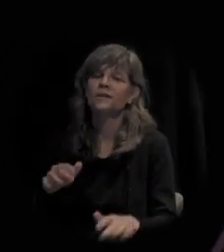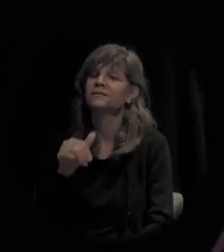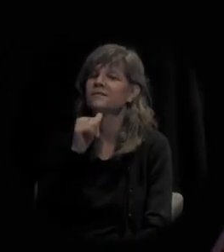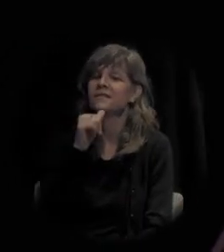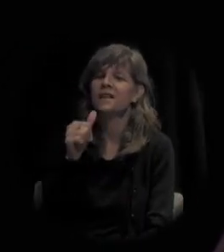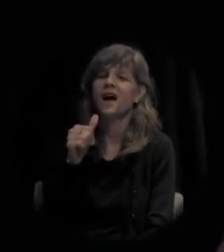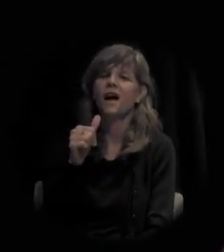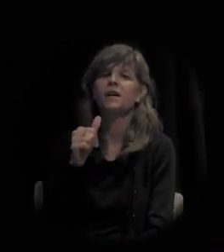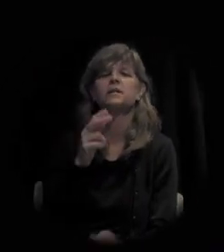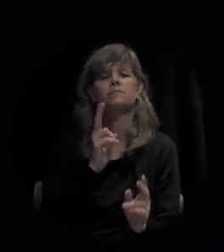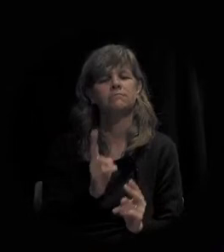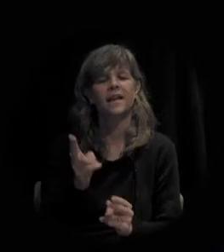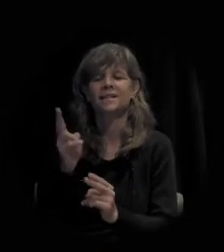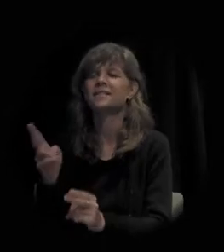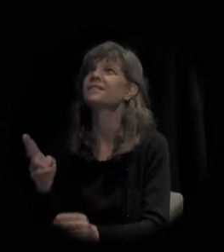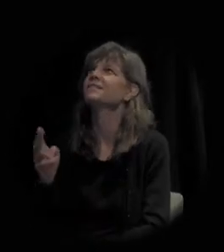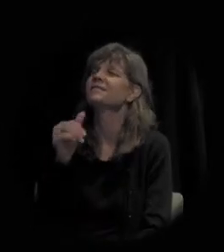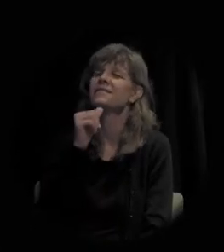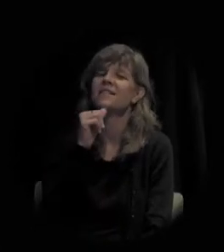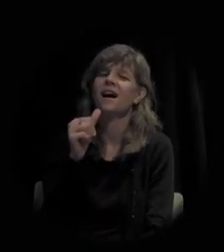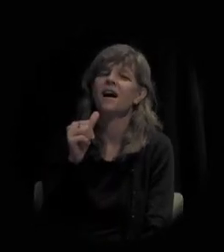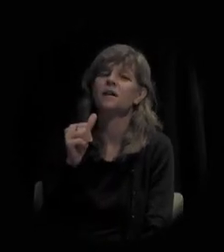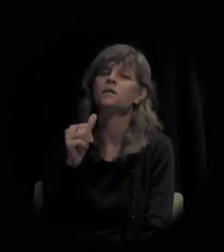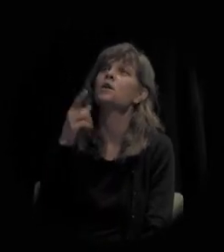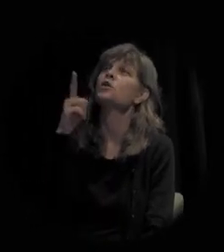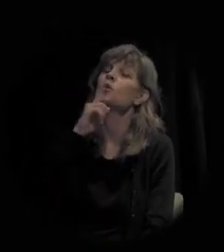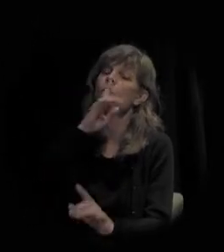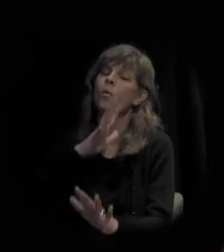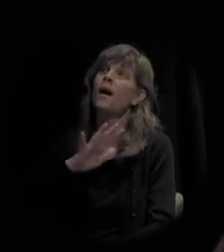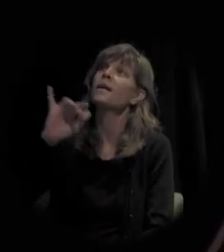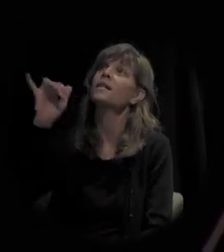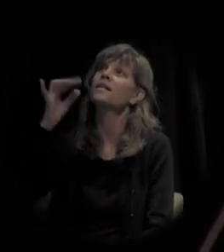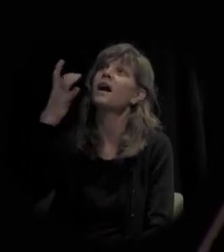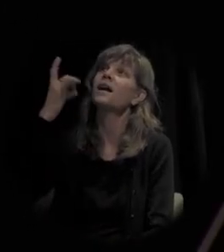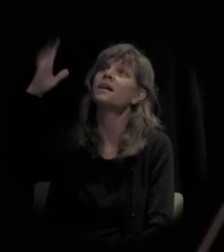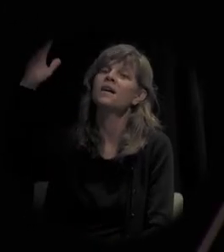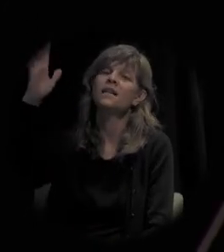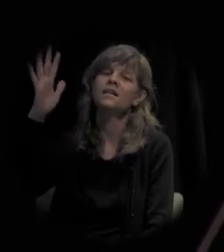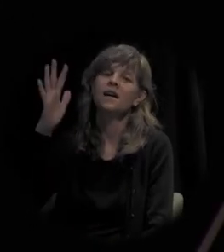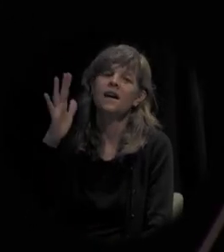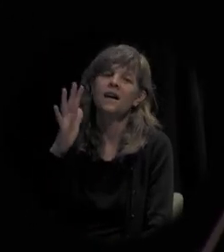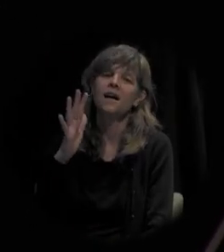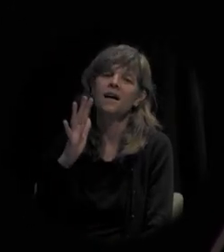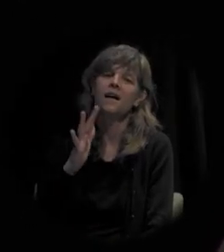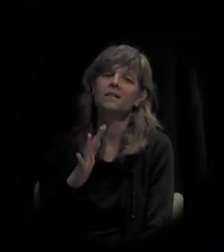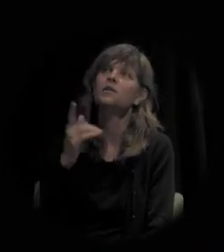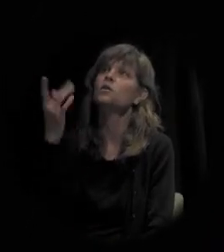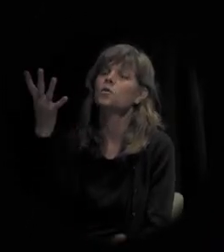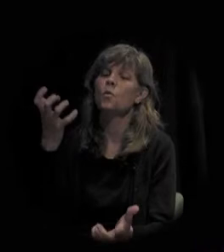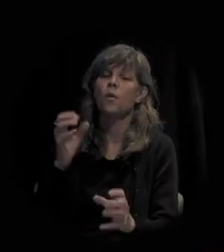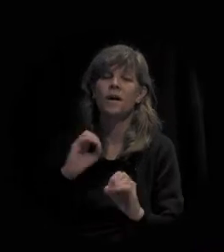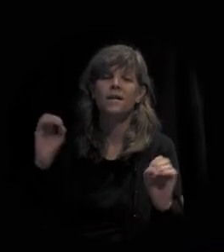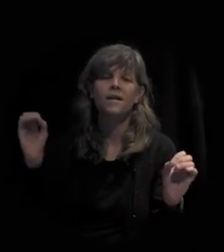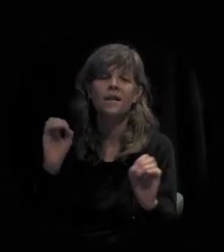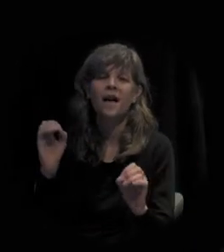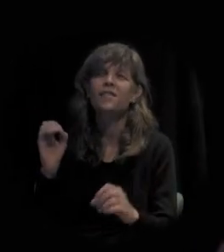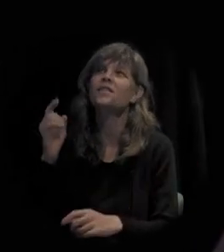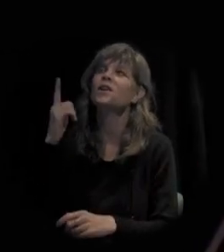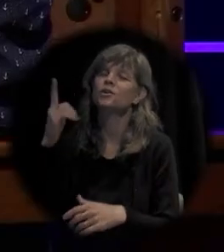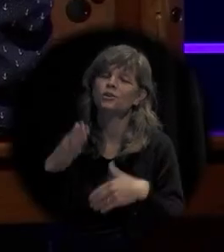Unresting, unhasting, and silent as light, nor wanting,